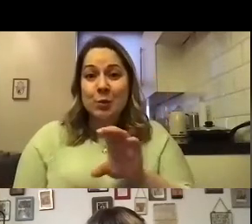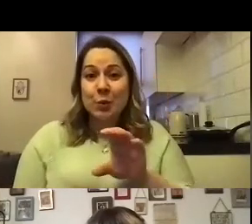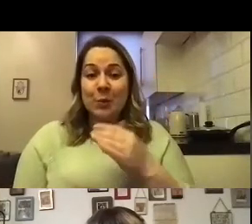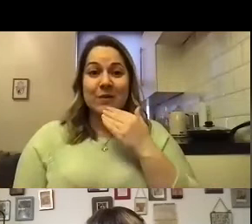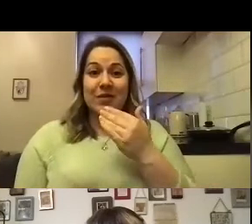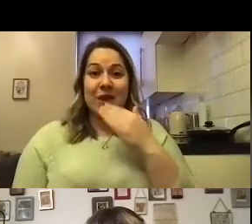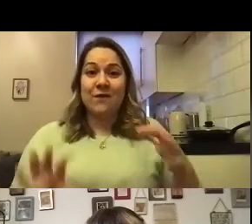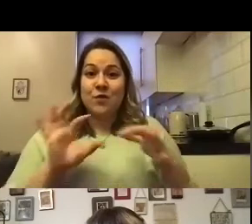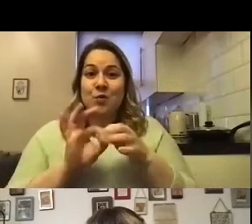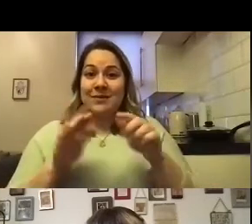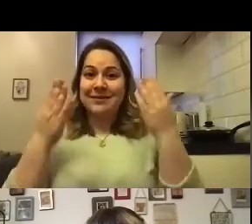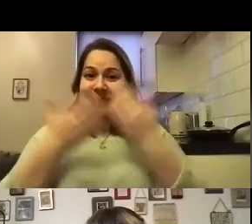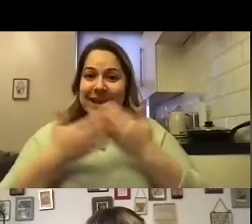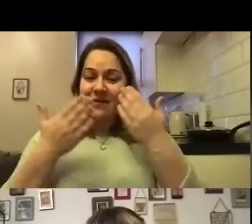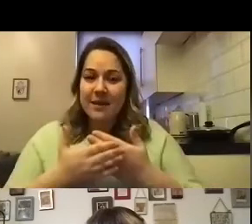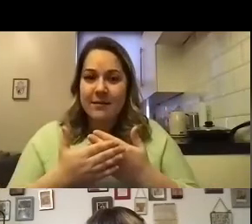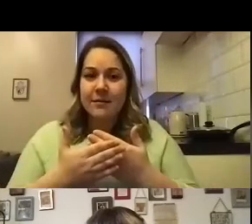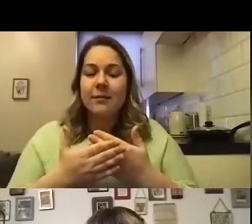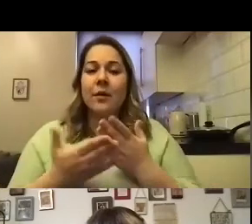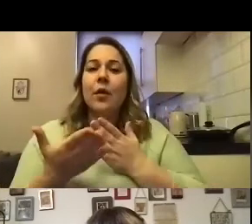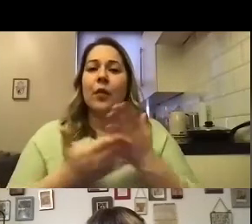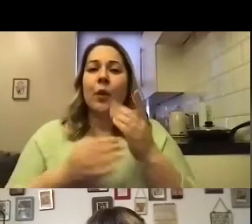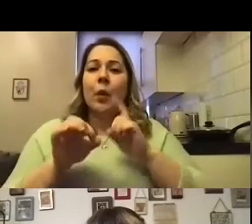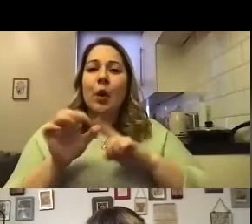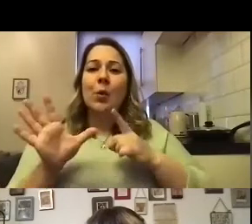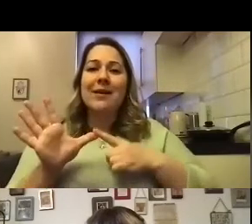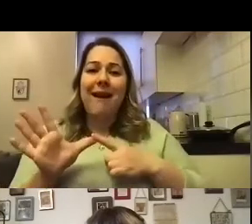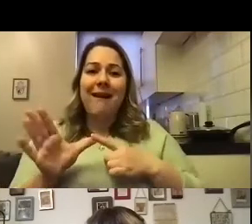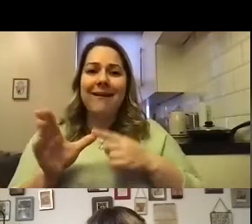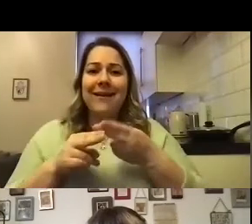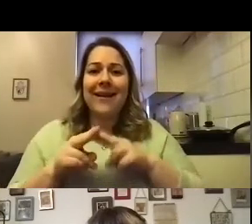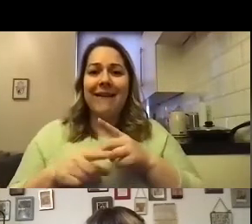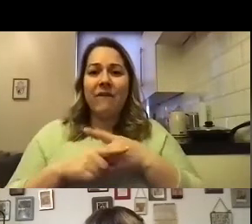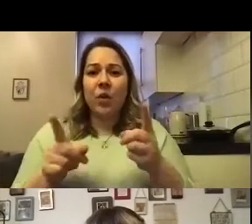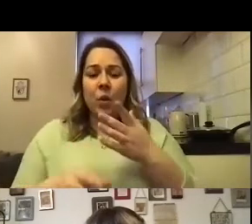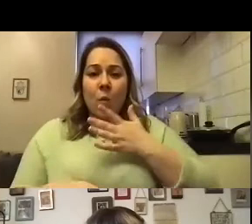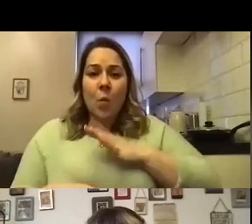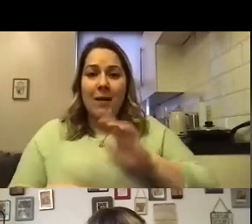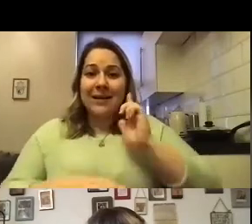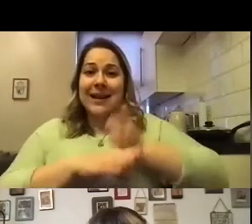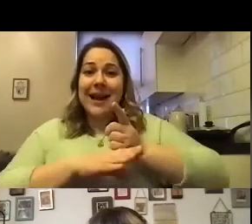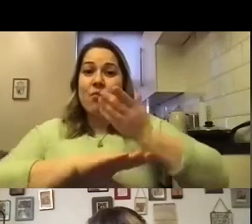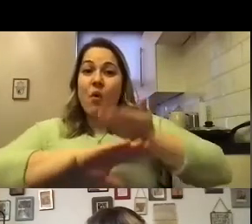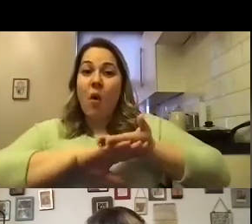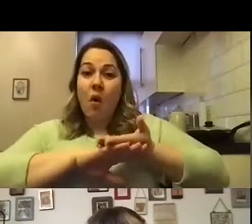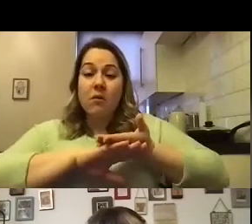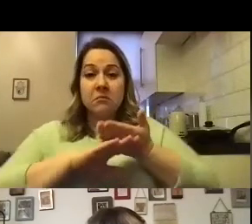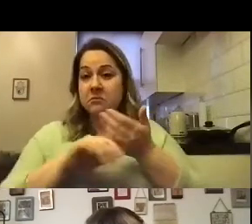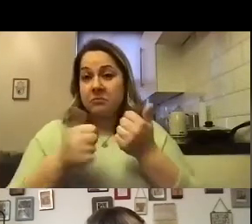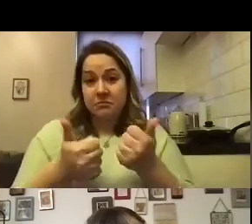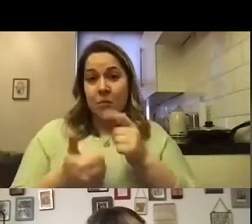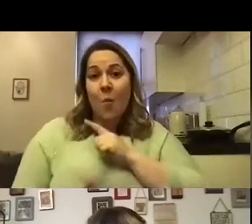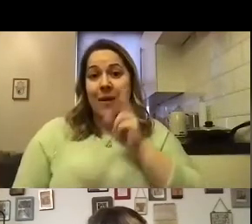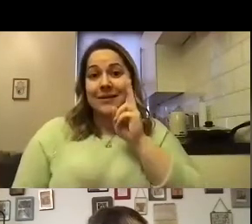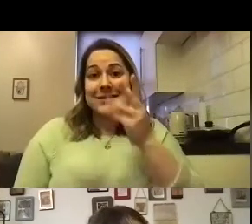this evening. While we're doing the Q&A, feel free if you'd like to keep your camera on. It's always nice to see people's faces, just like